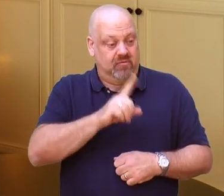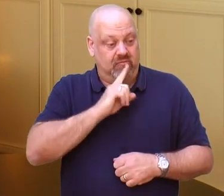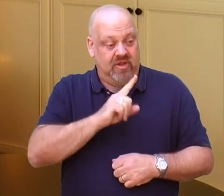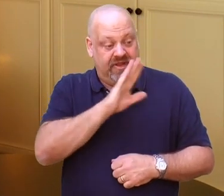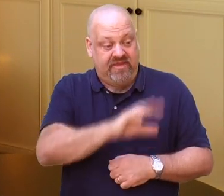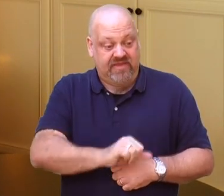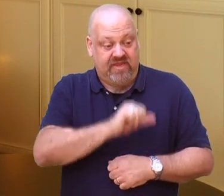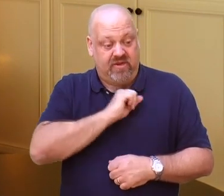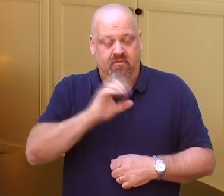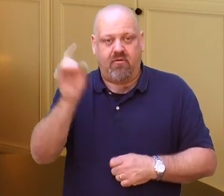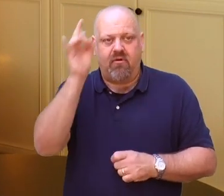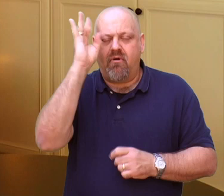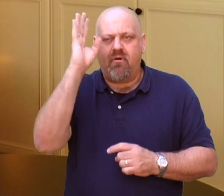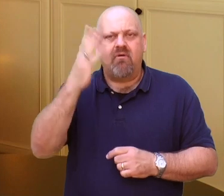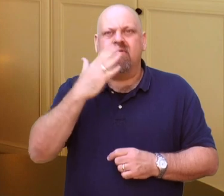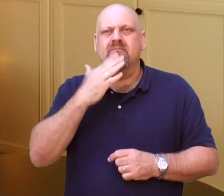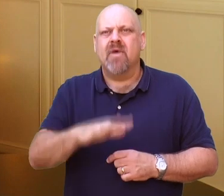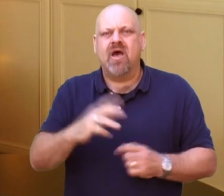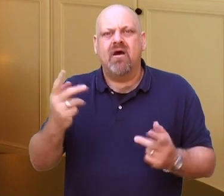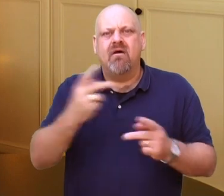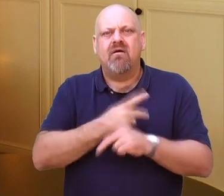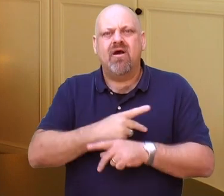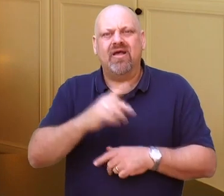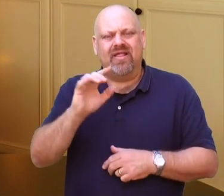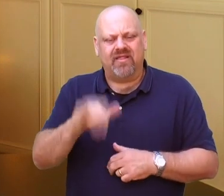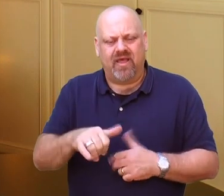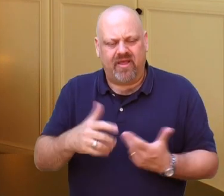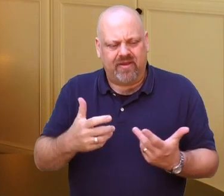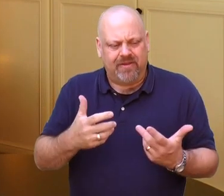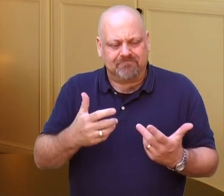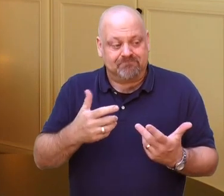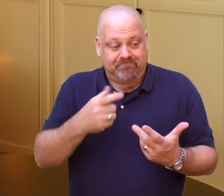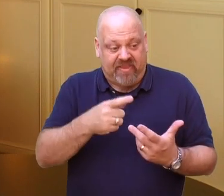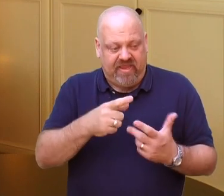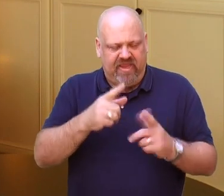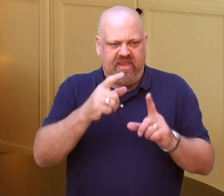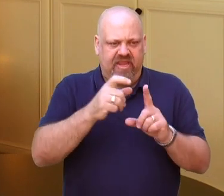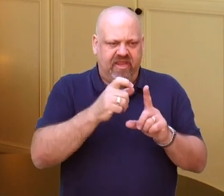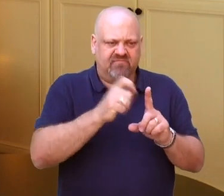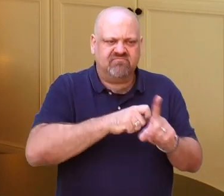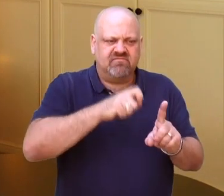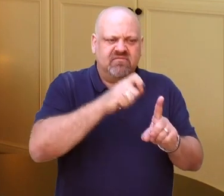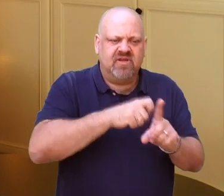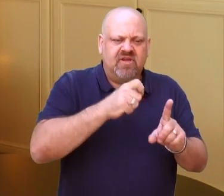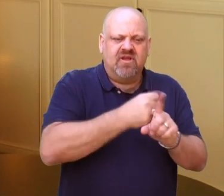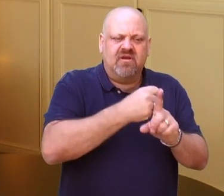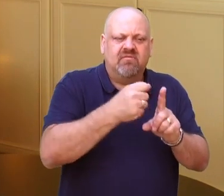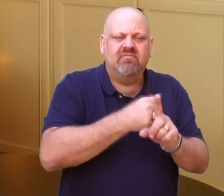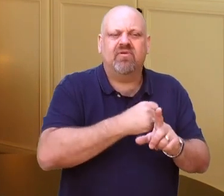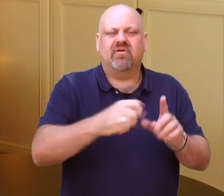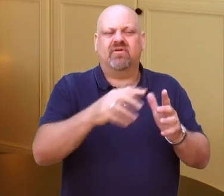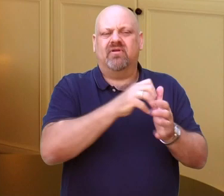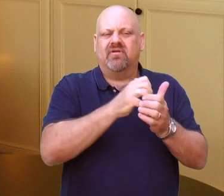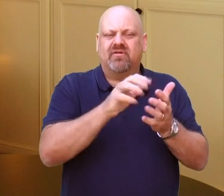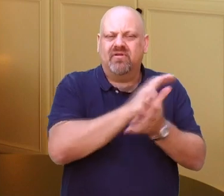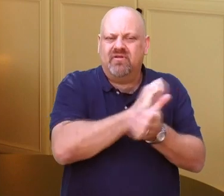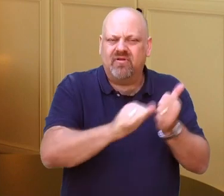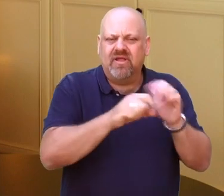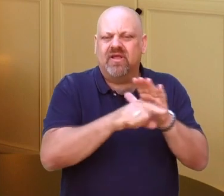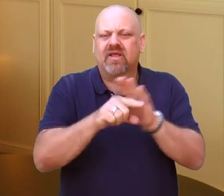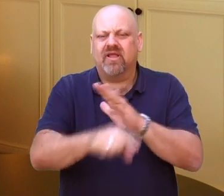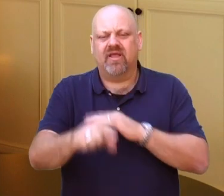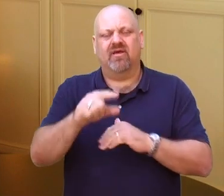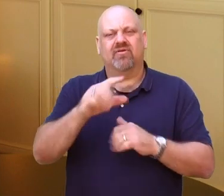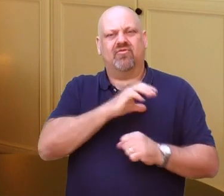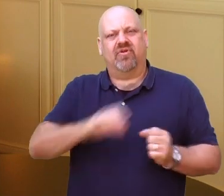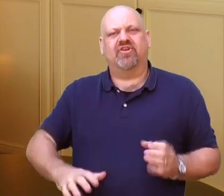his attitude was so bad that he persecuted the Christians even worse. He